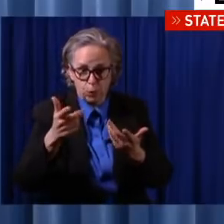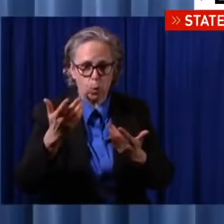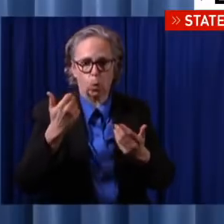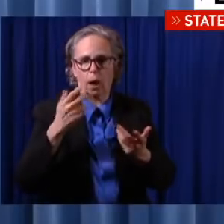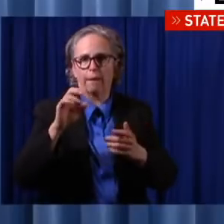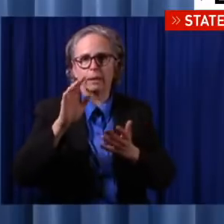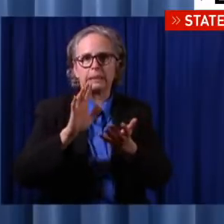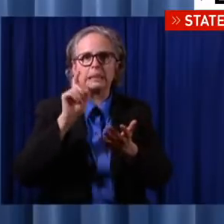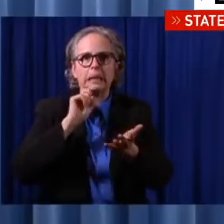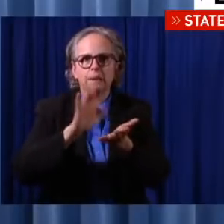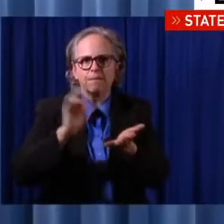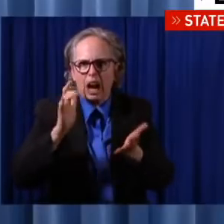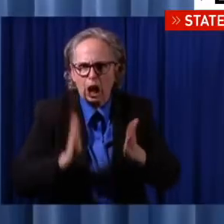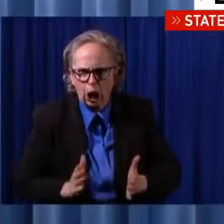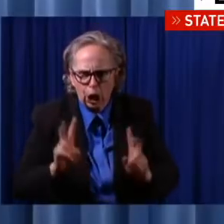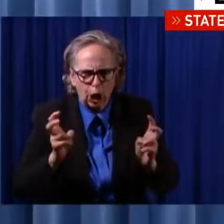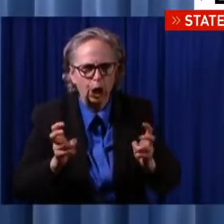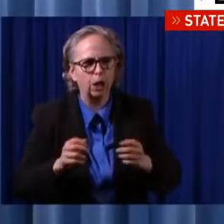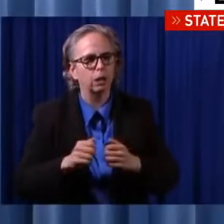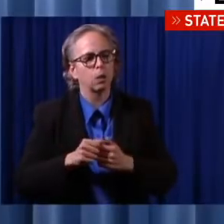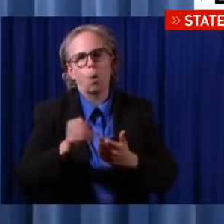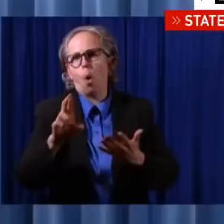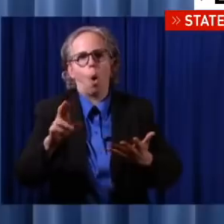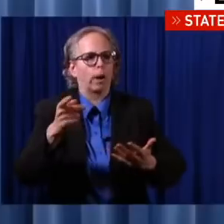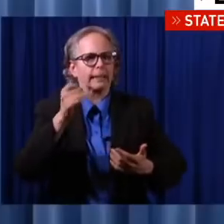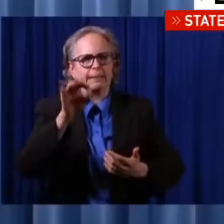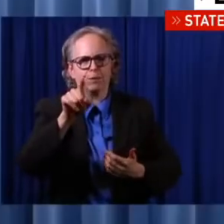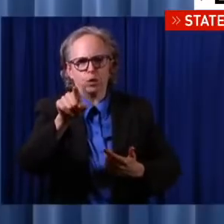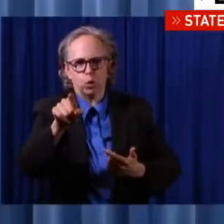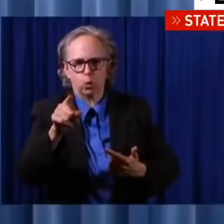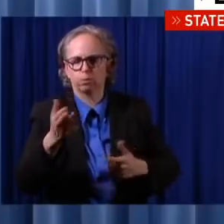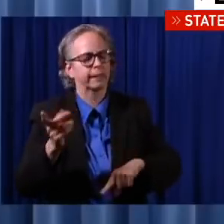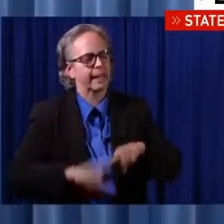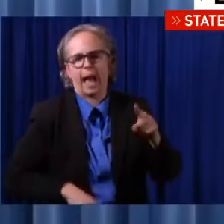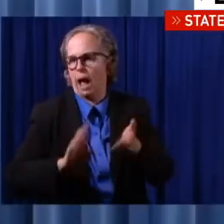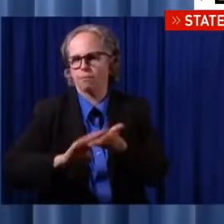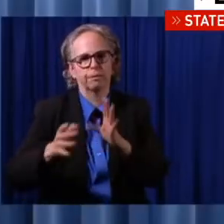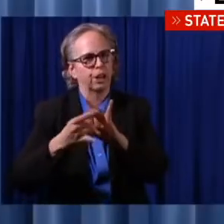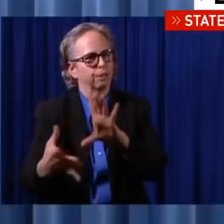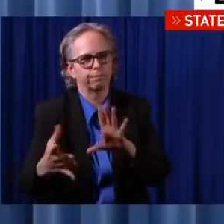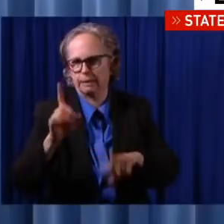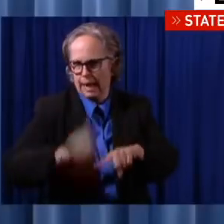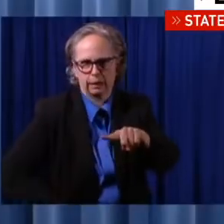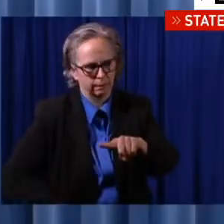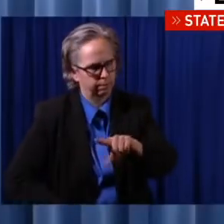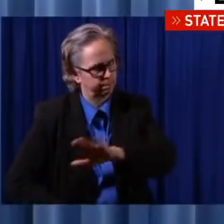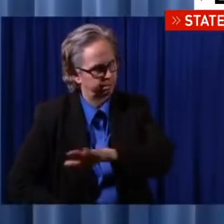day earlier than they have to be, and stops them from going out.